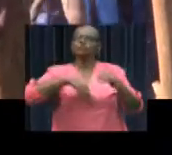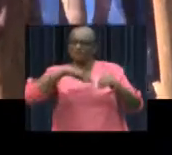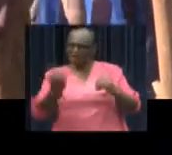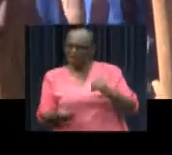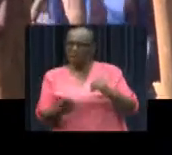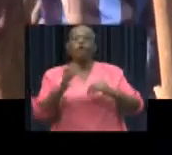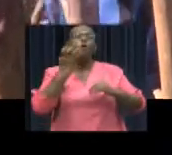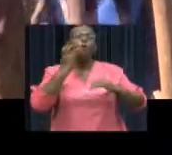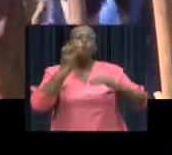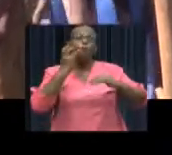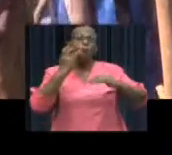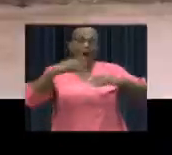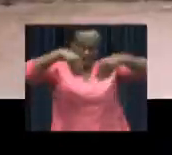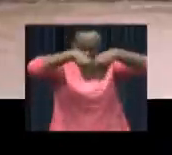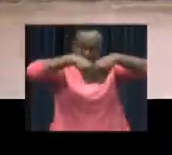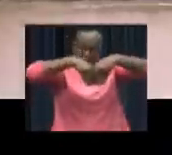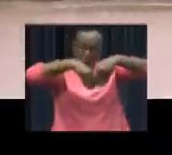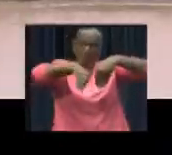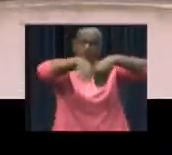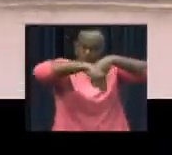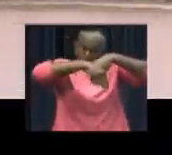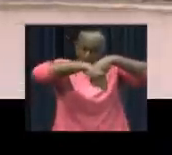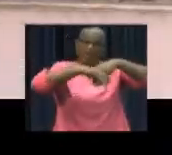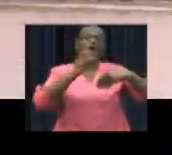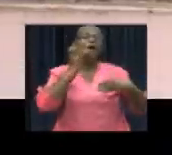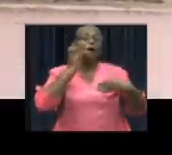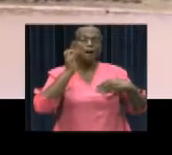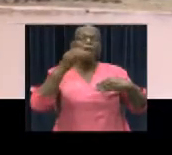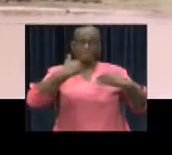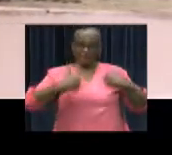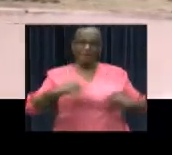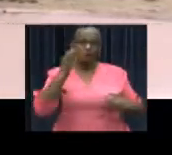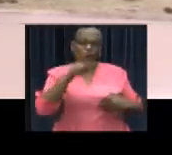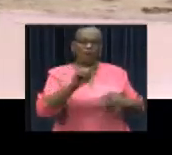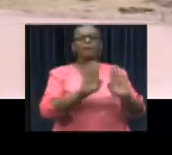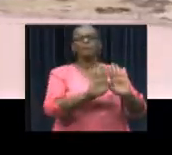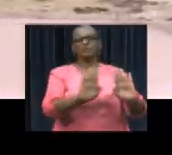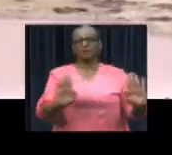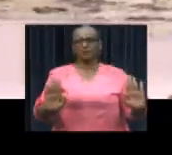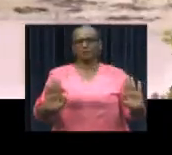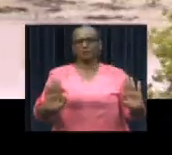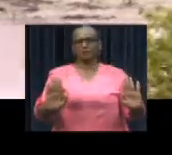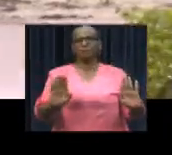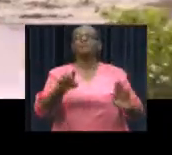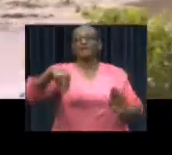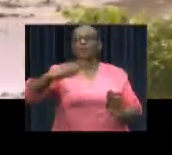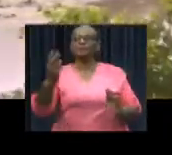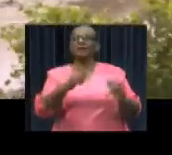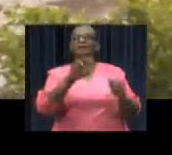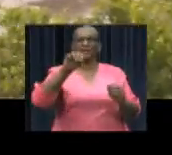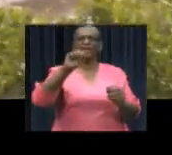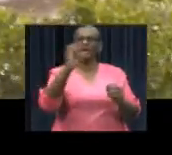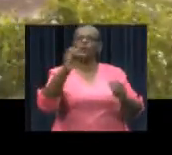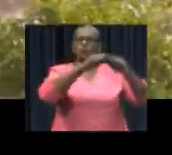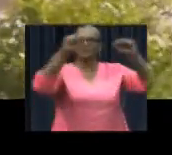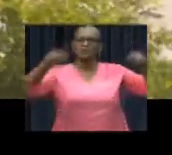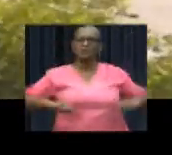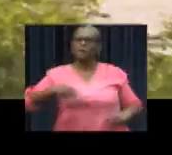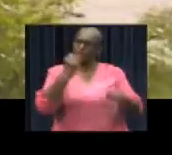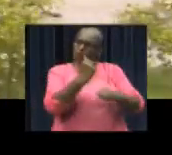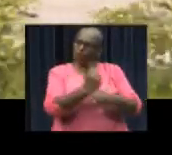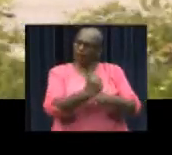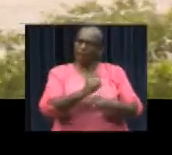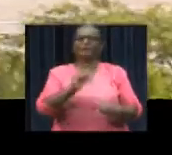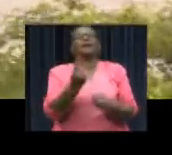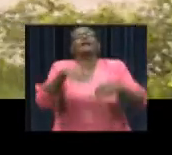and the residents are protected. Naipaul says that the ecosystems have multiple functions than just a dam.